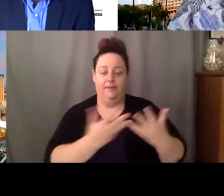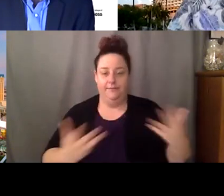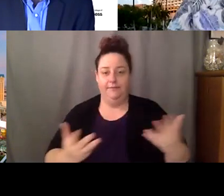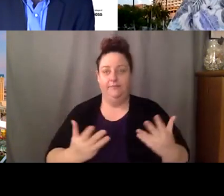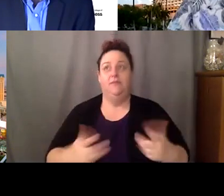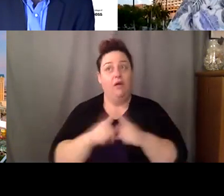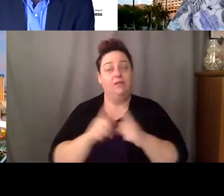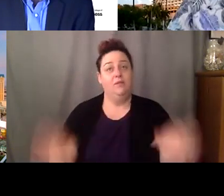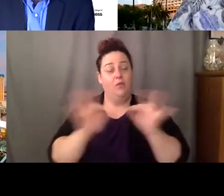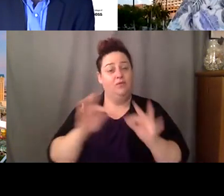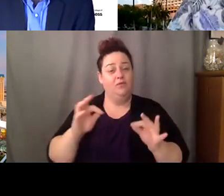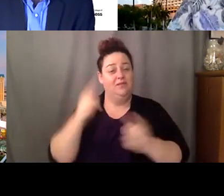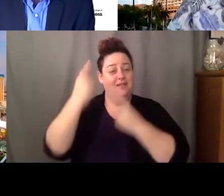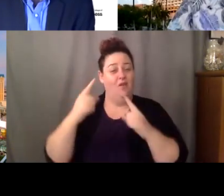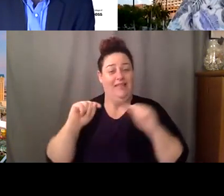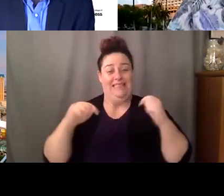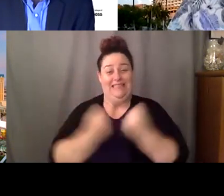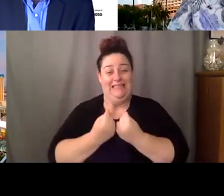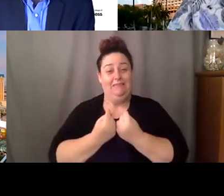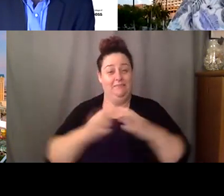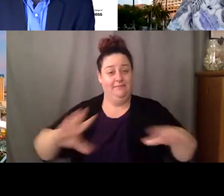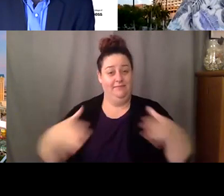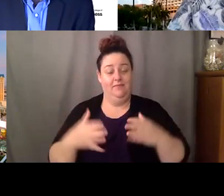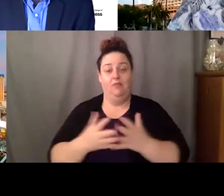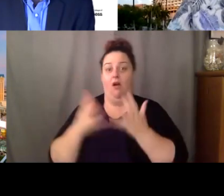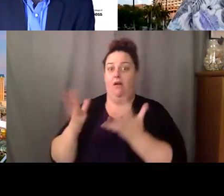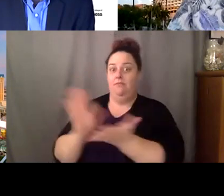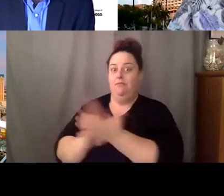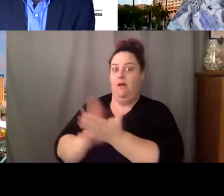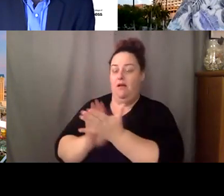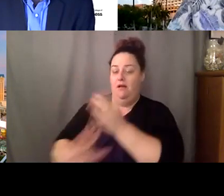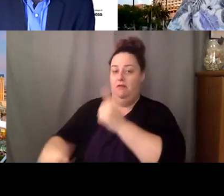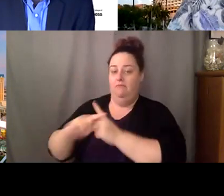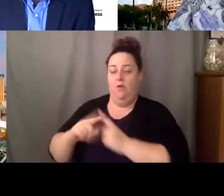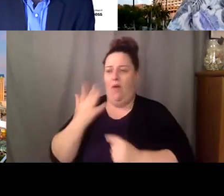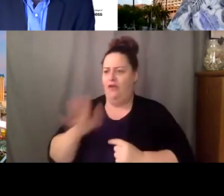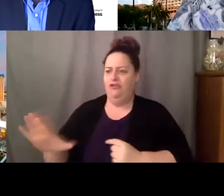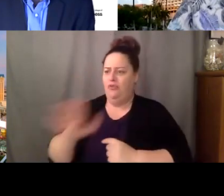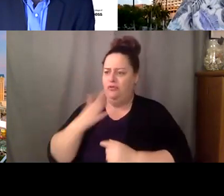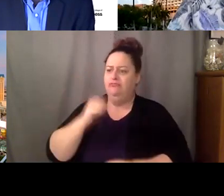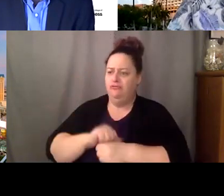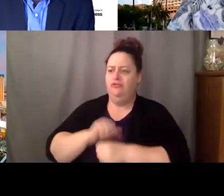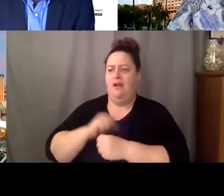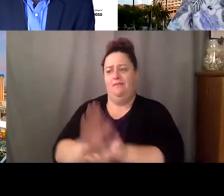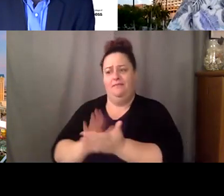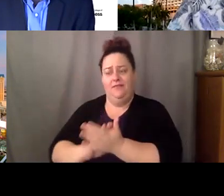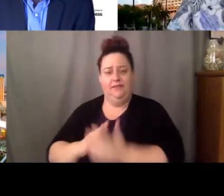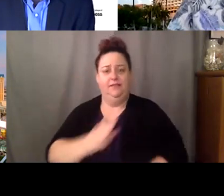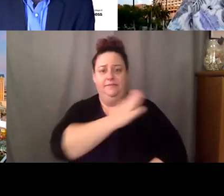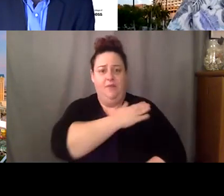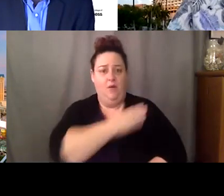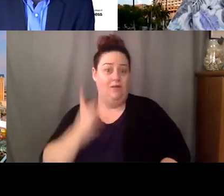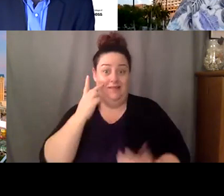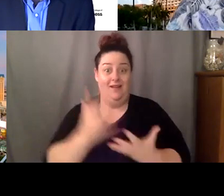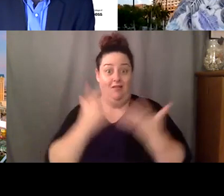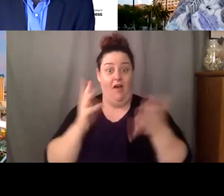team as well. We've gotten a lot of positive praise about how we're handling it. You're doing everything that you can. And we see that a lot in